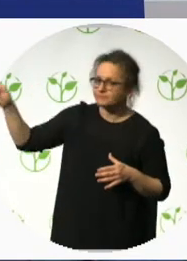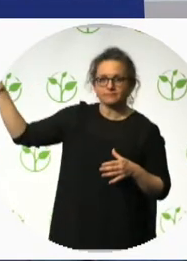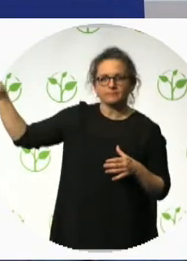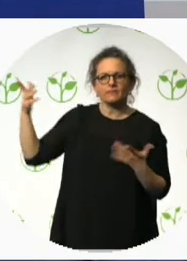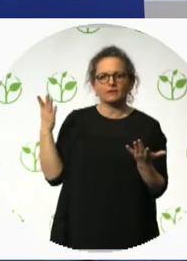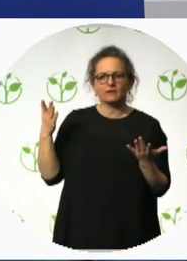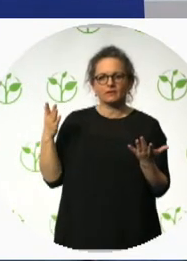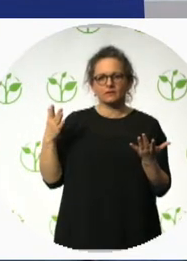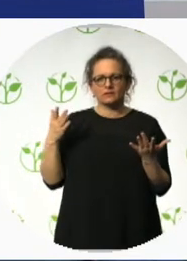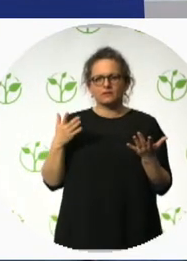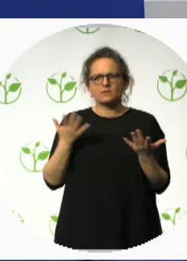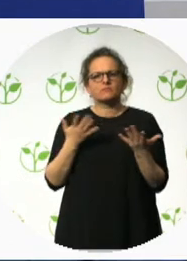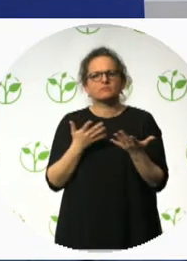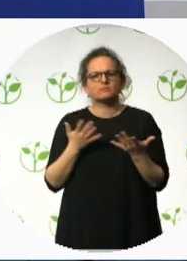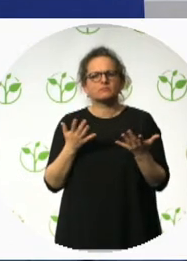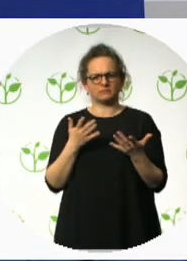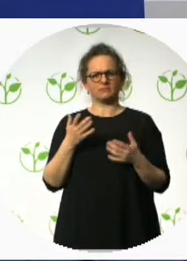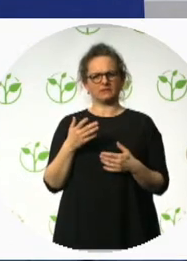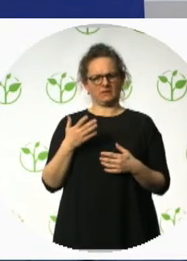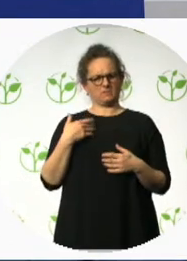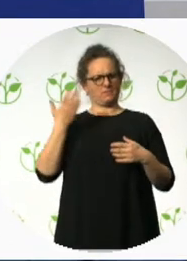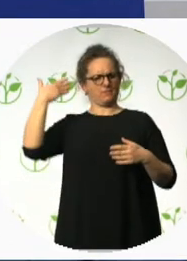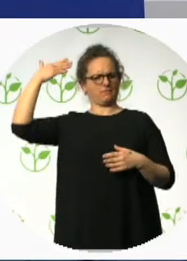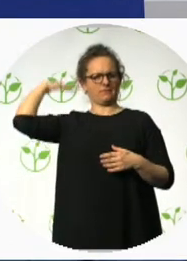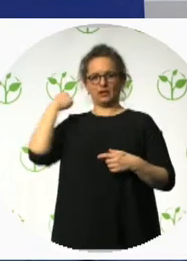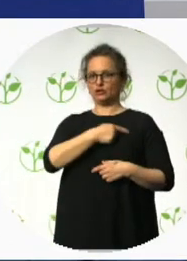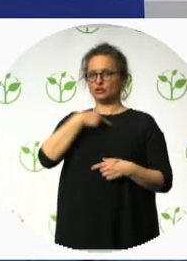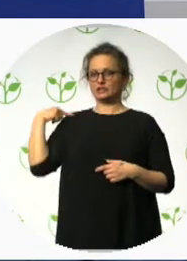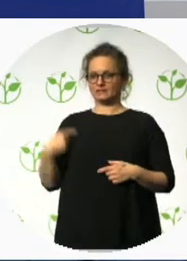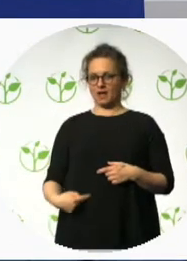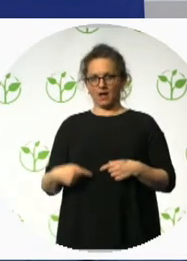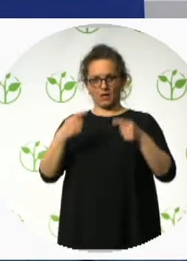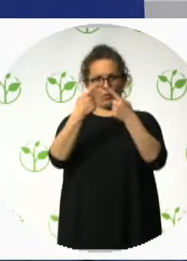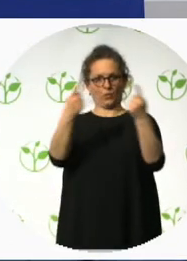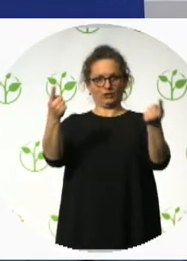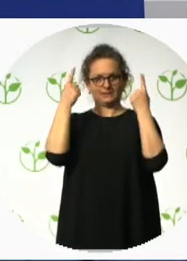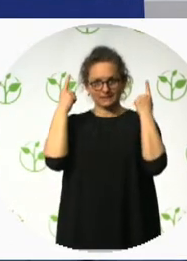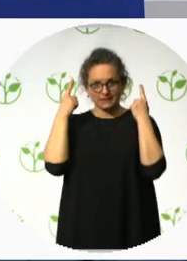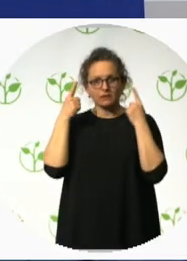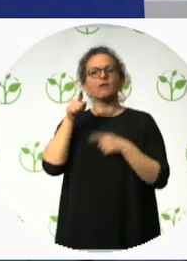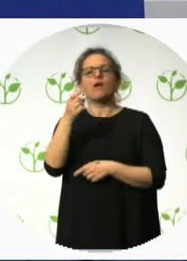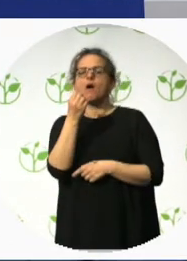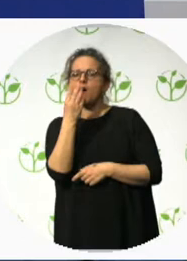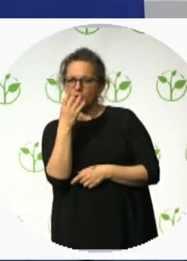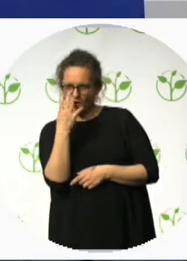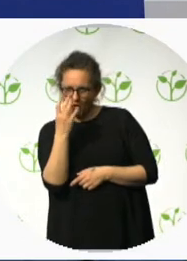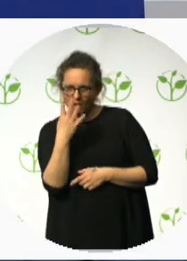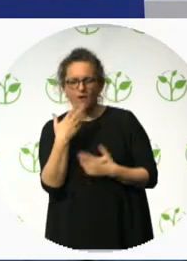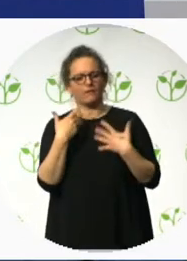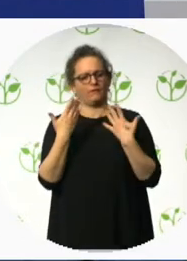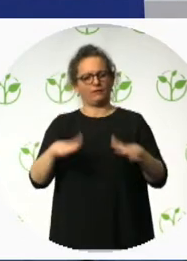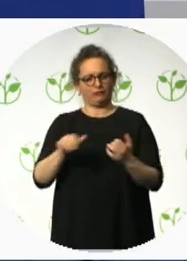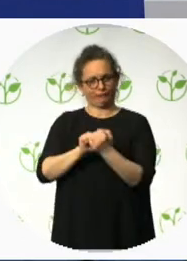this Chinese University of Hong Kong, majored in linguistics last year, and she is now a chairperson